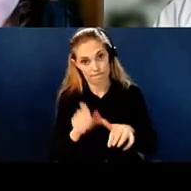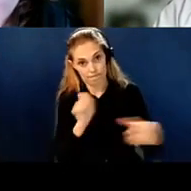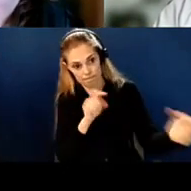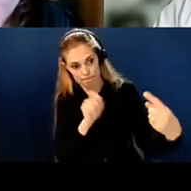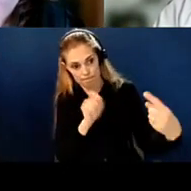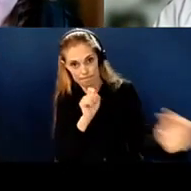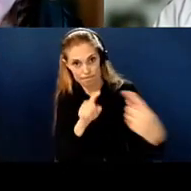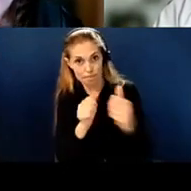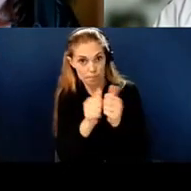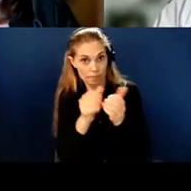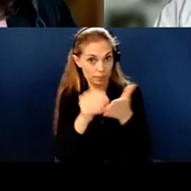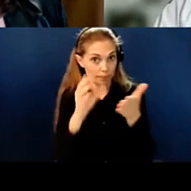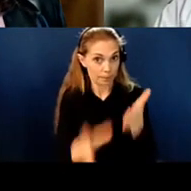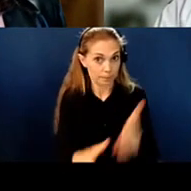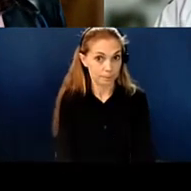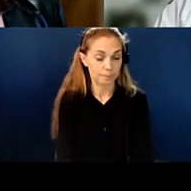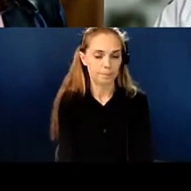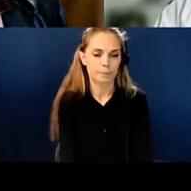All right.